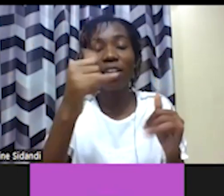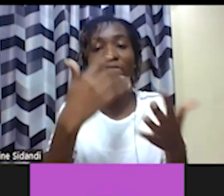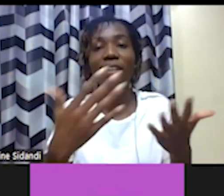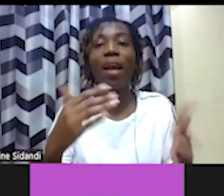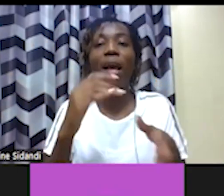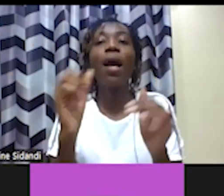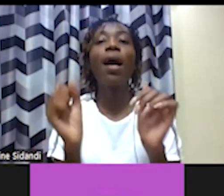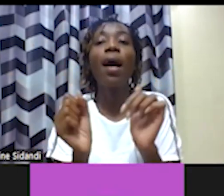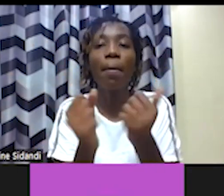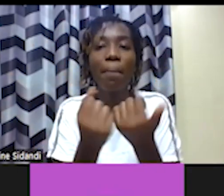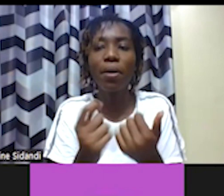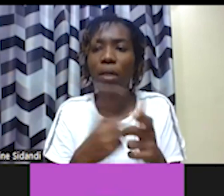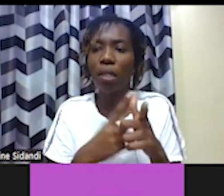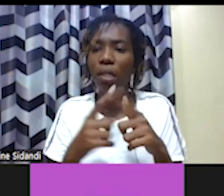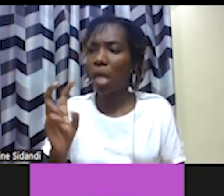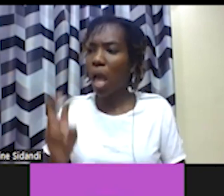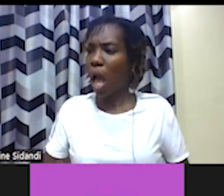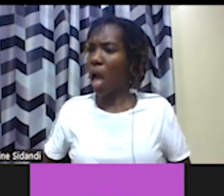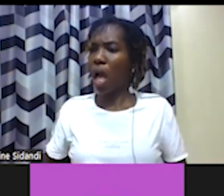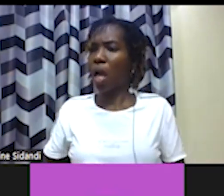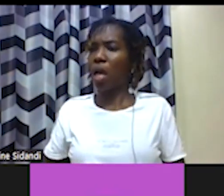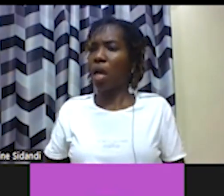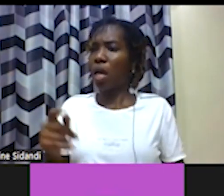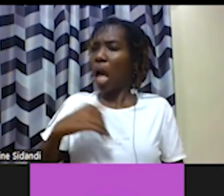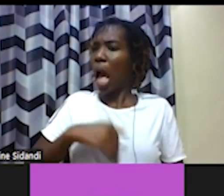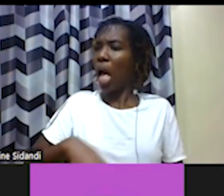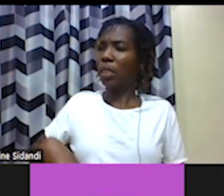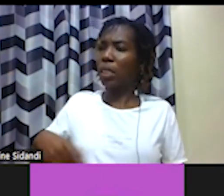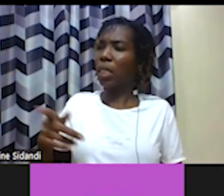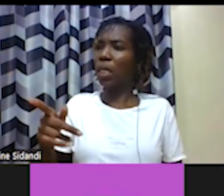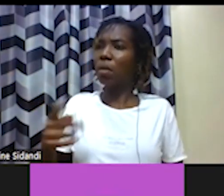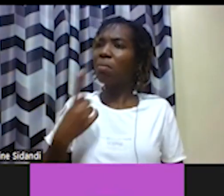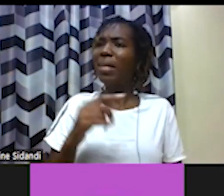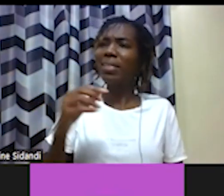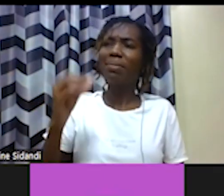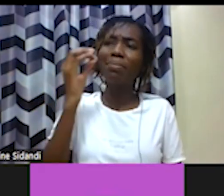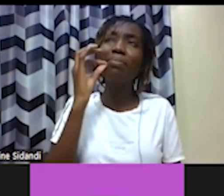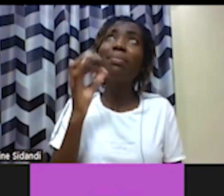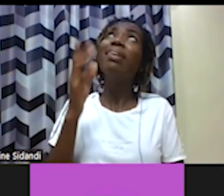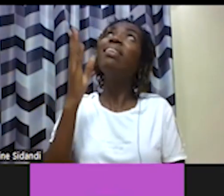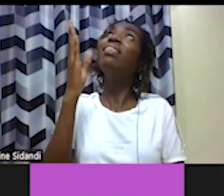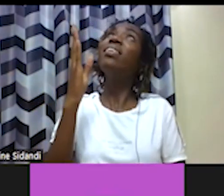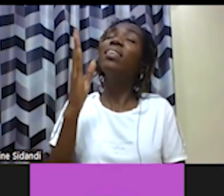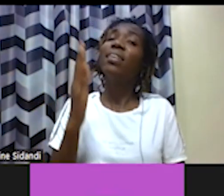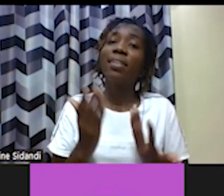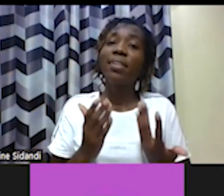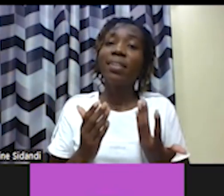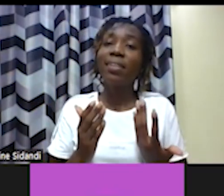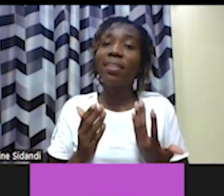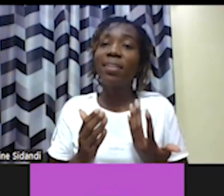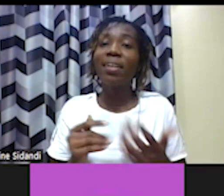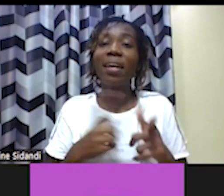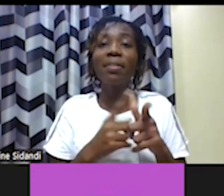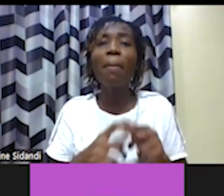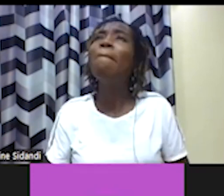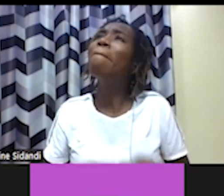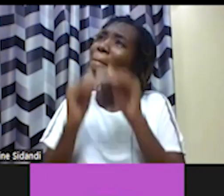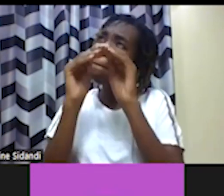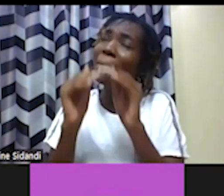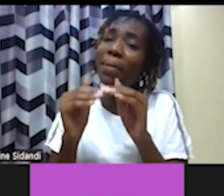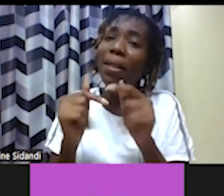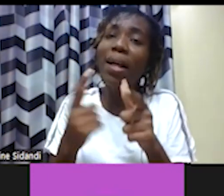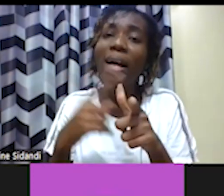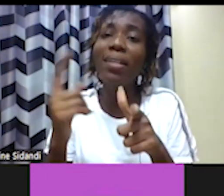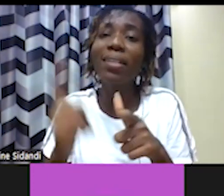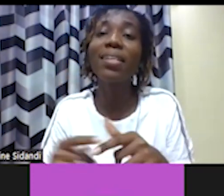they came and found, here, this other monkey is hungry, and there are ripe bananas over here. Phew, wakapanda. Trying